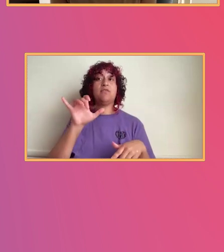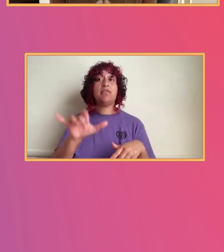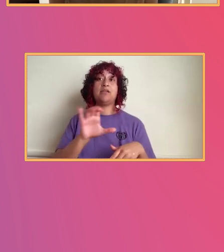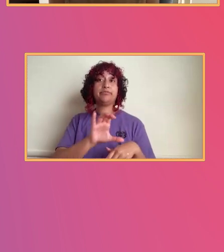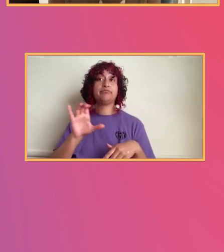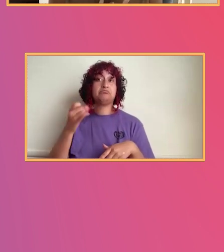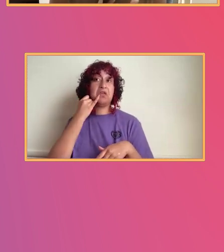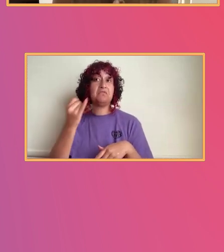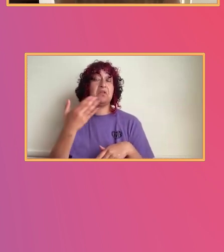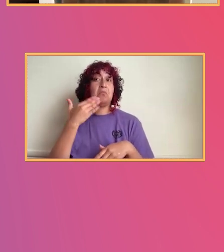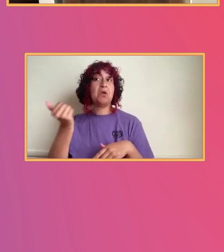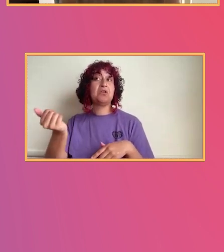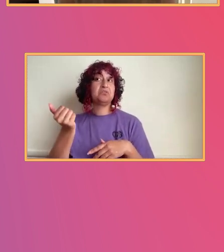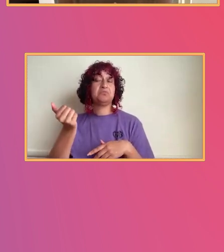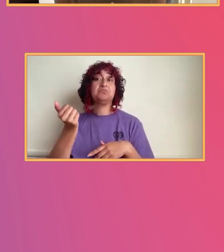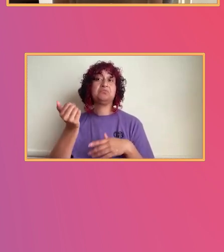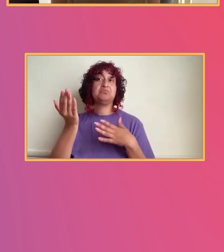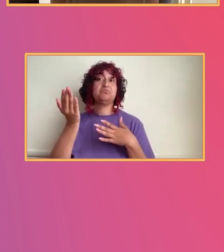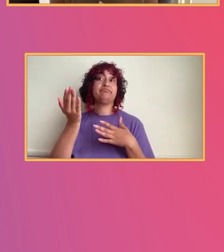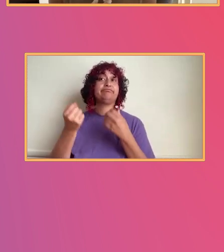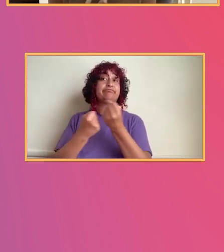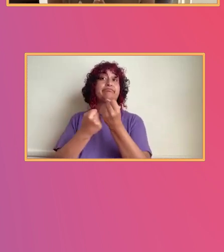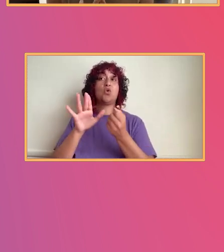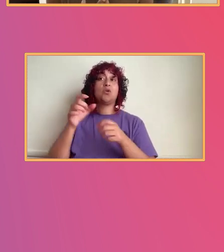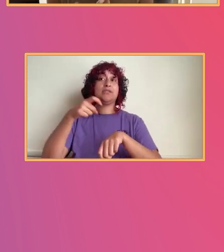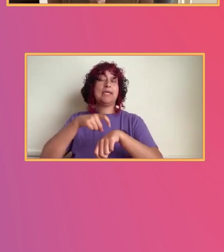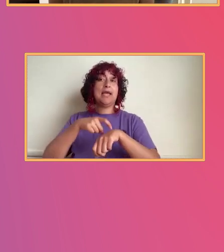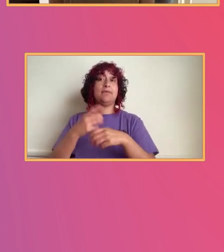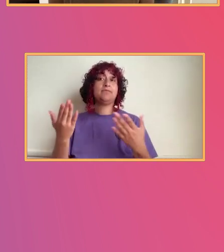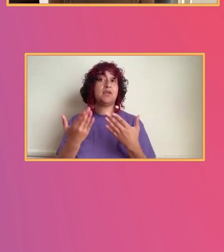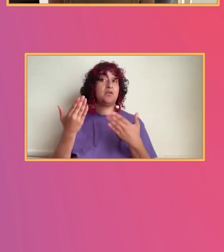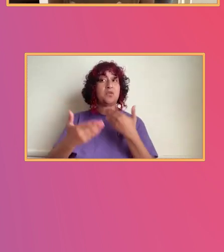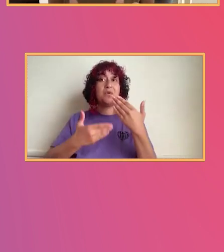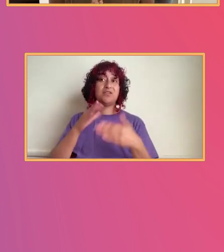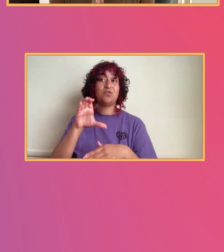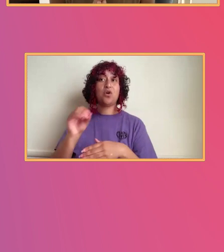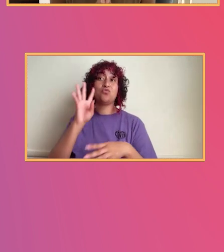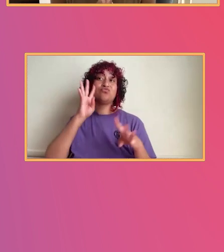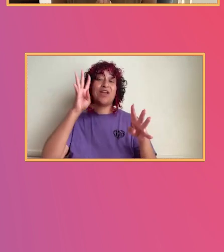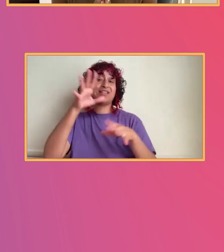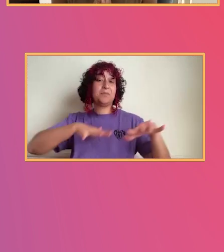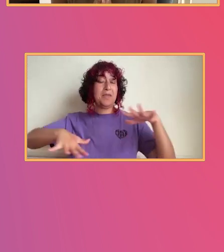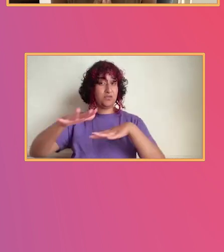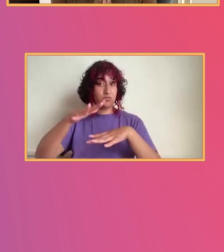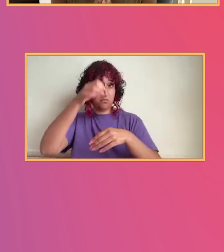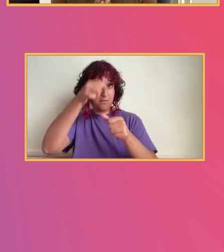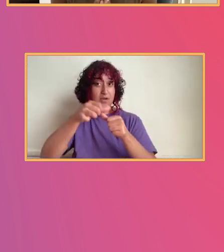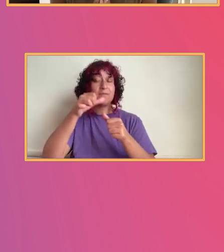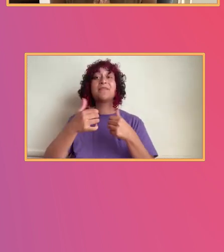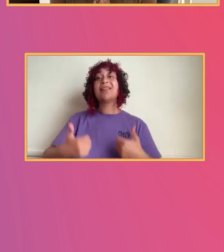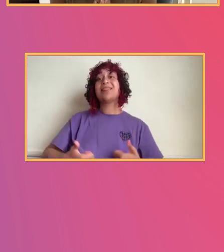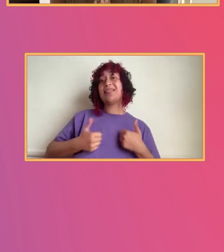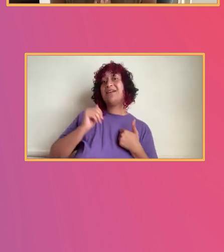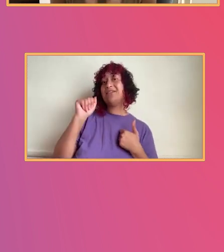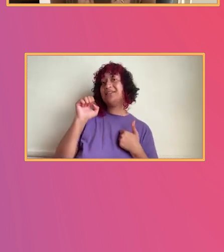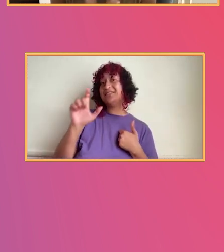serve your time in our space that we are in the process of co-creating. Live ASL interpretation will